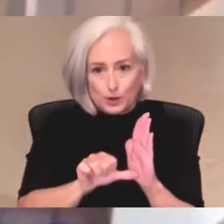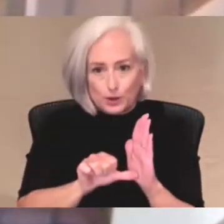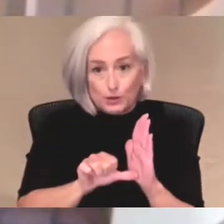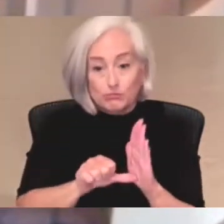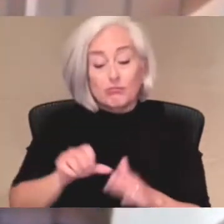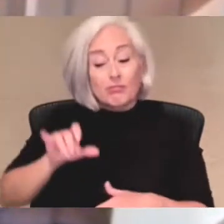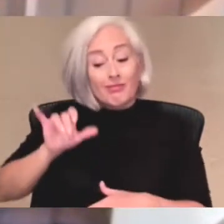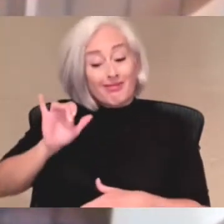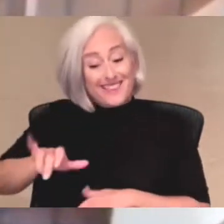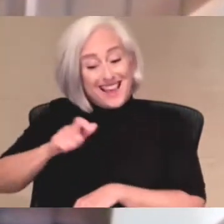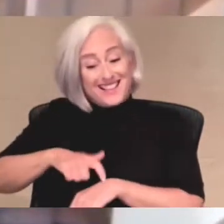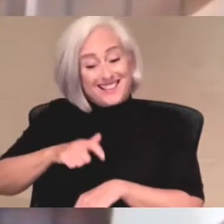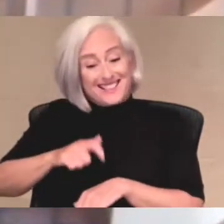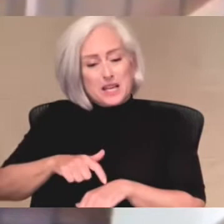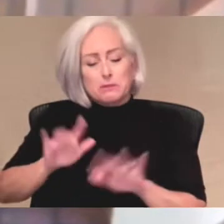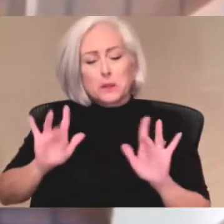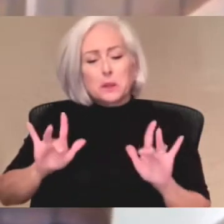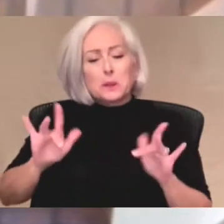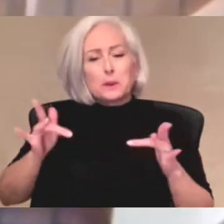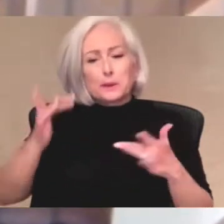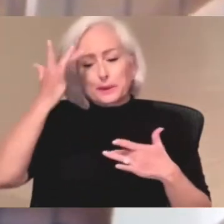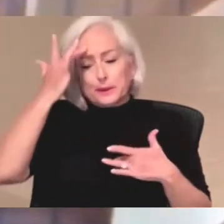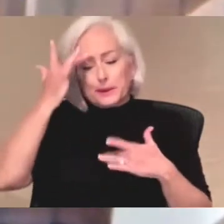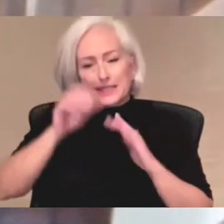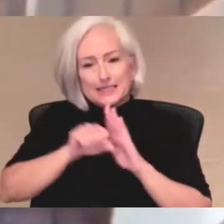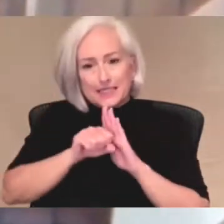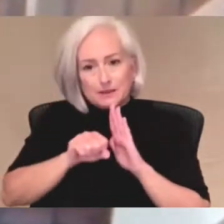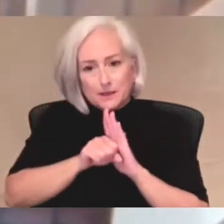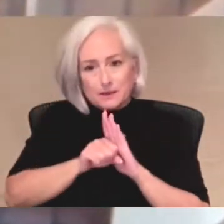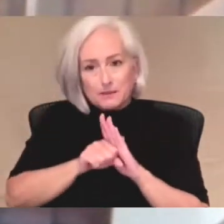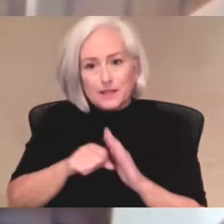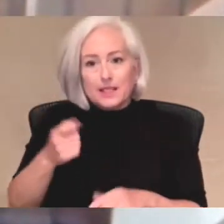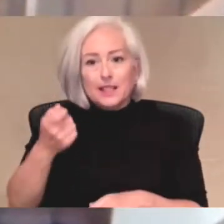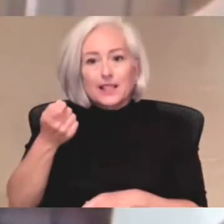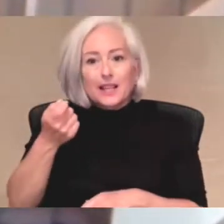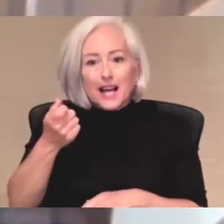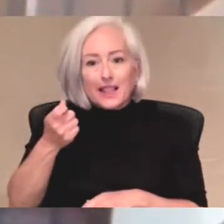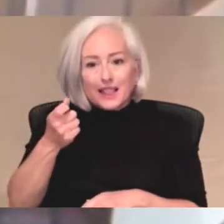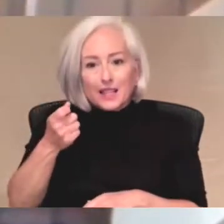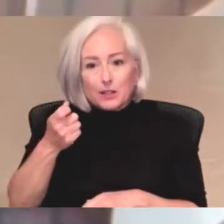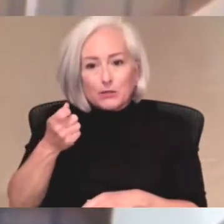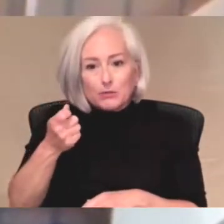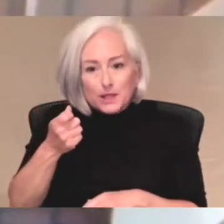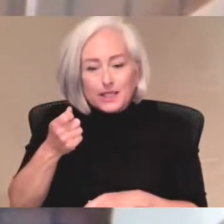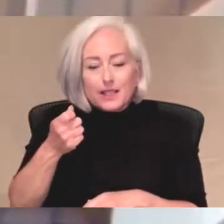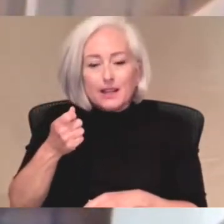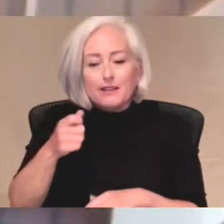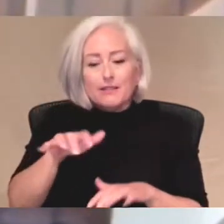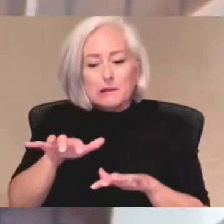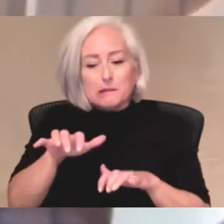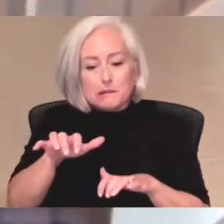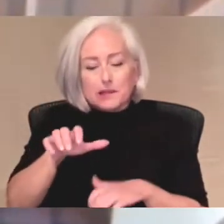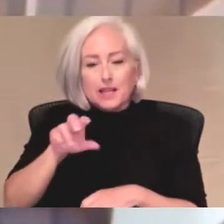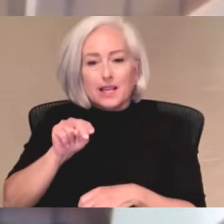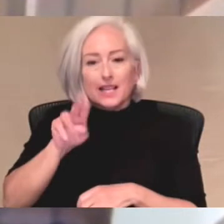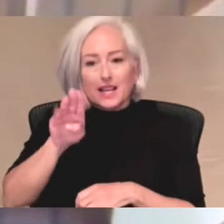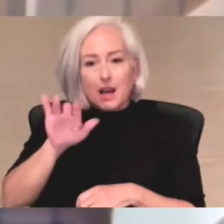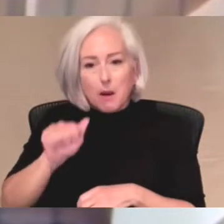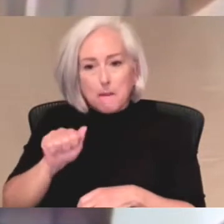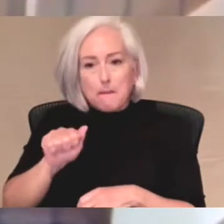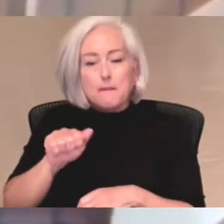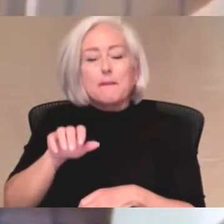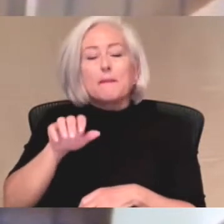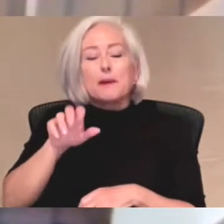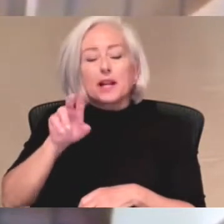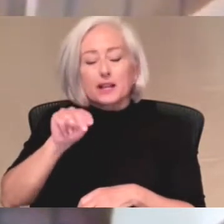minor symptoms, a little numbness on my left lip, and that blood pressure.